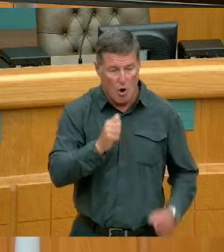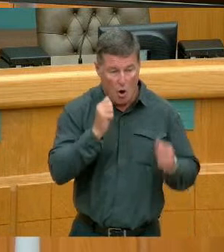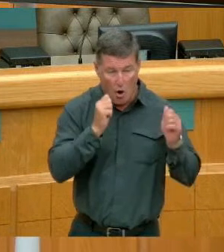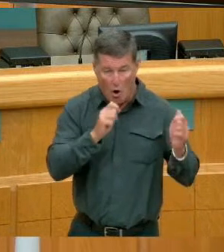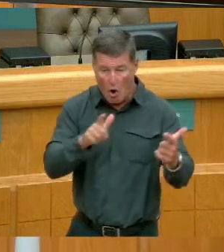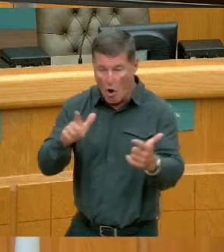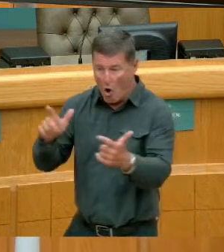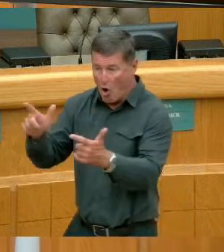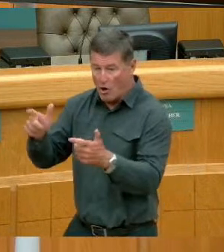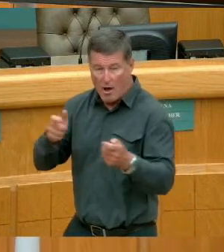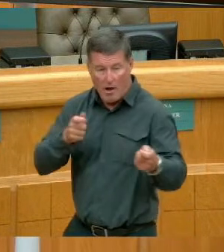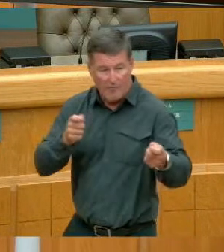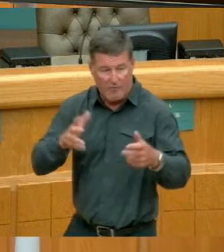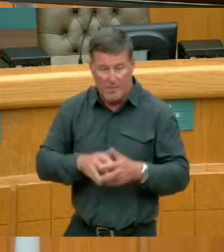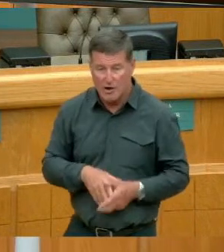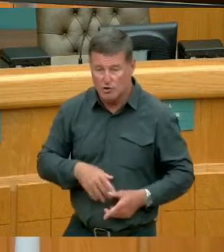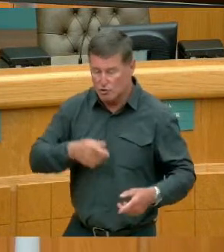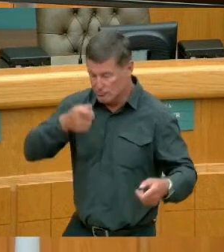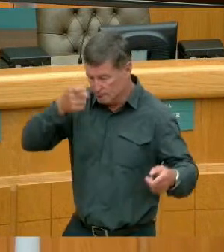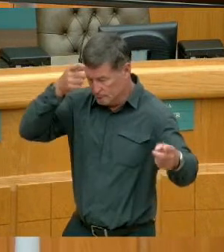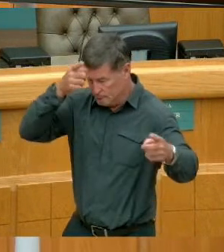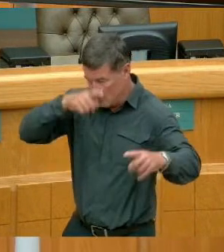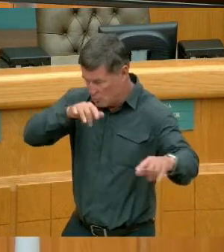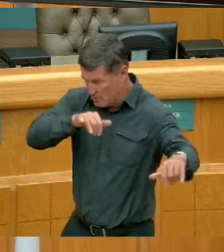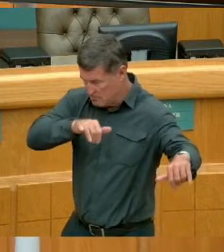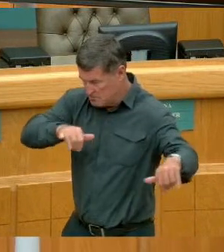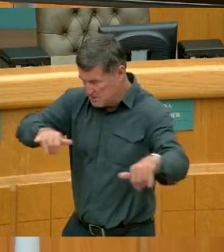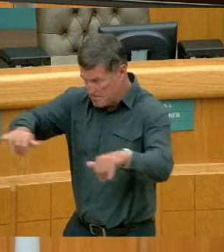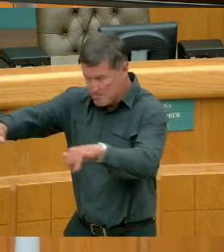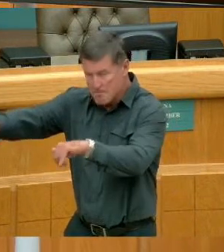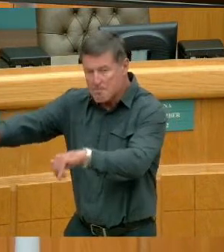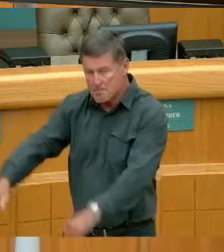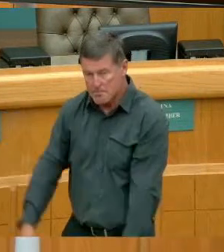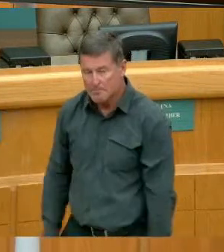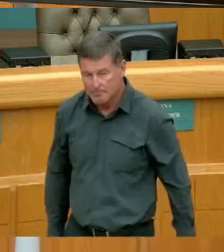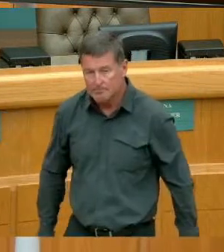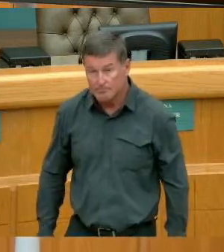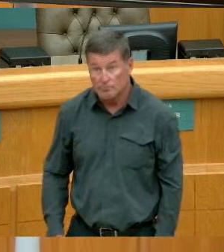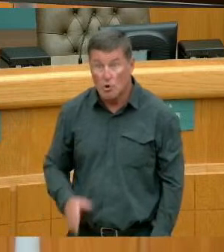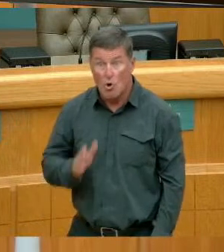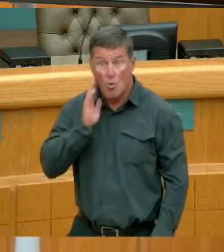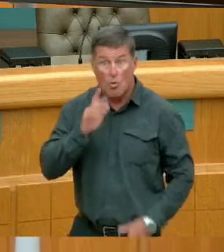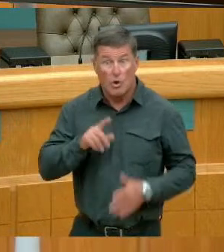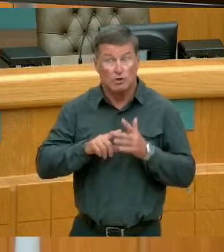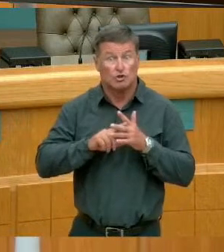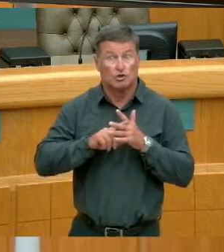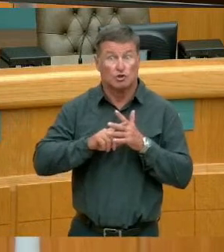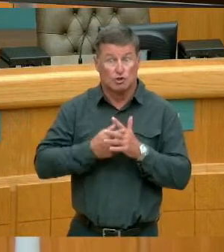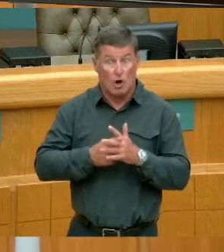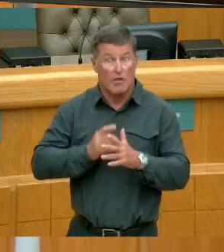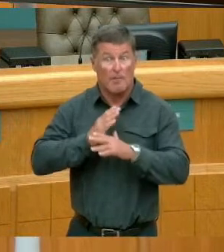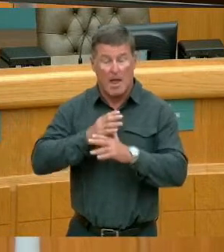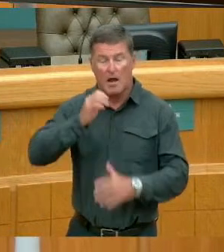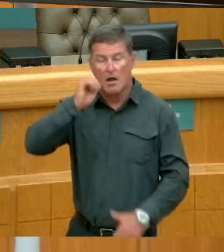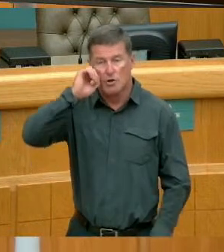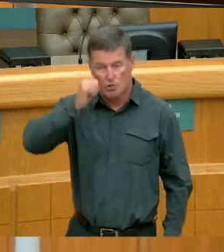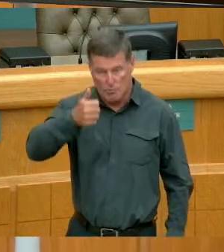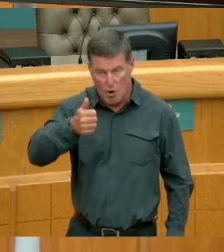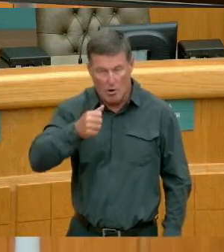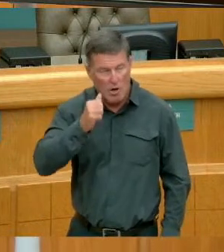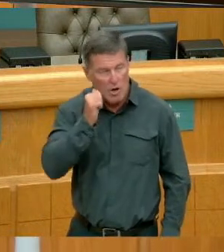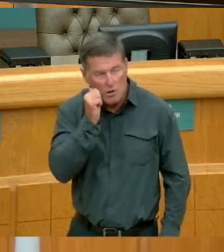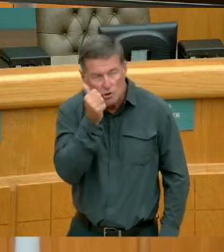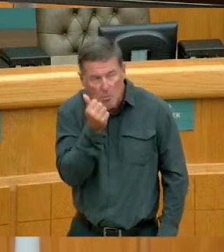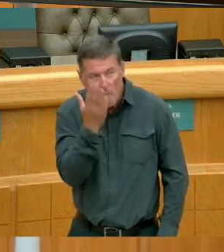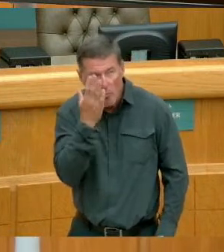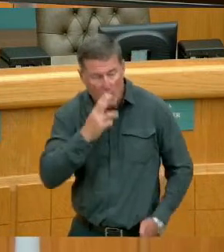I want you to know that this restriction, as I said, goes into effect tomorrow. I will need to sign it in the